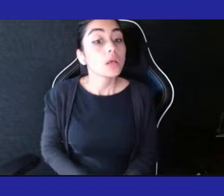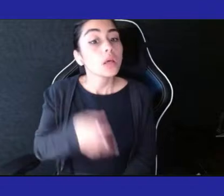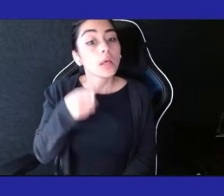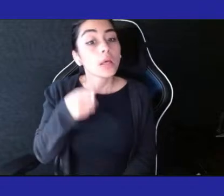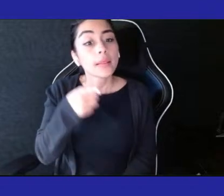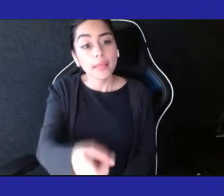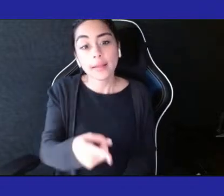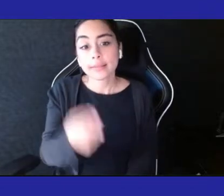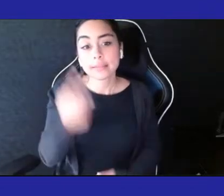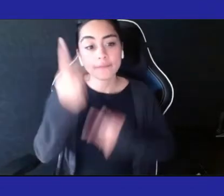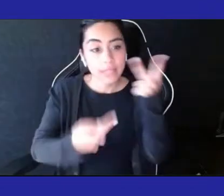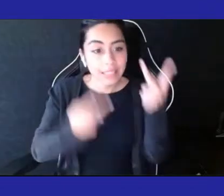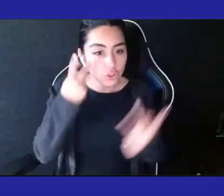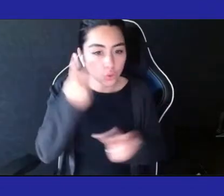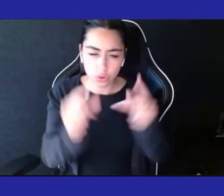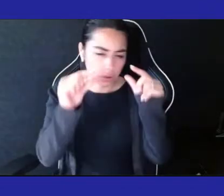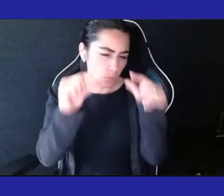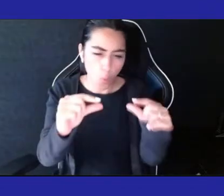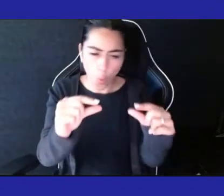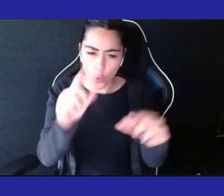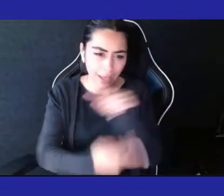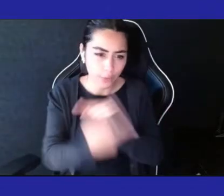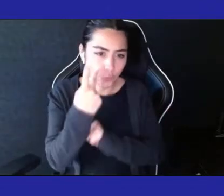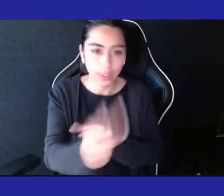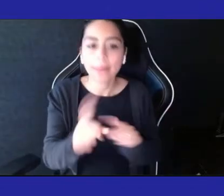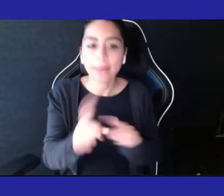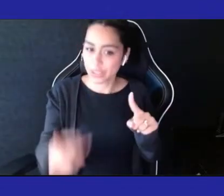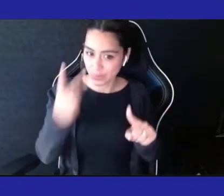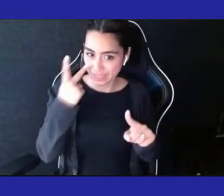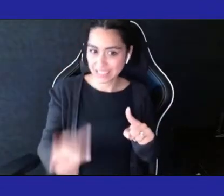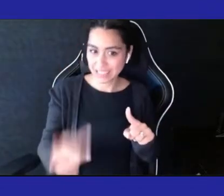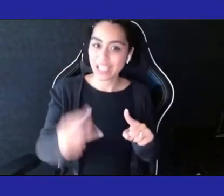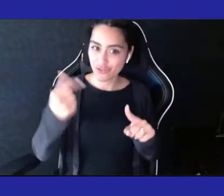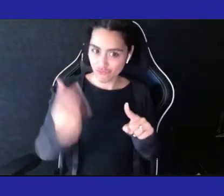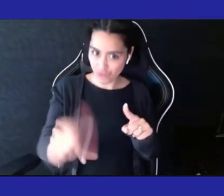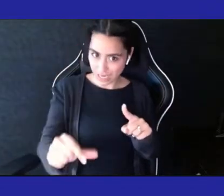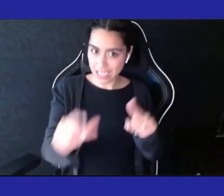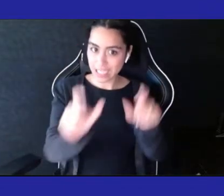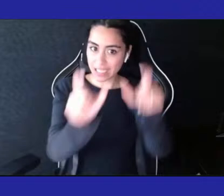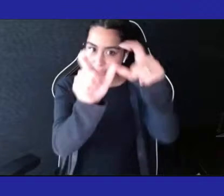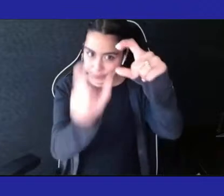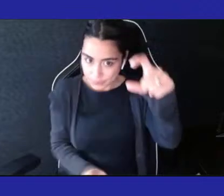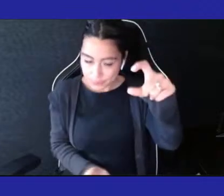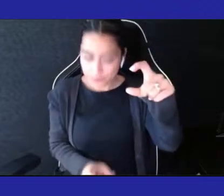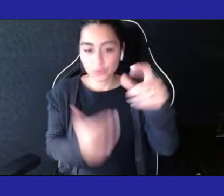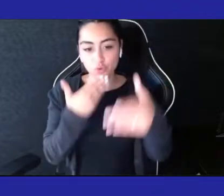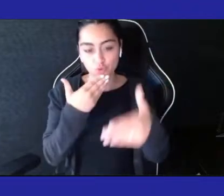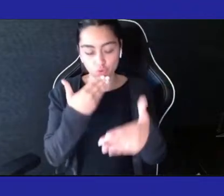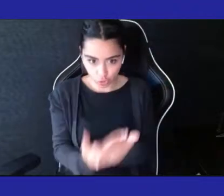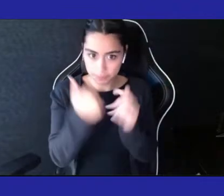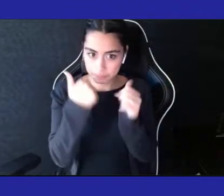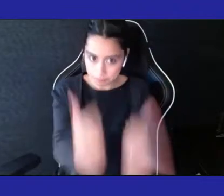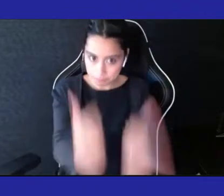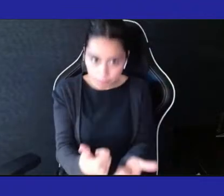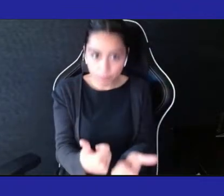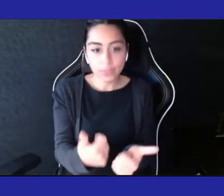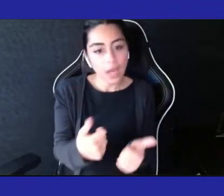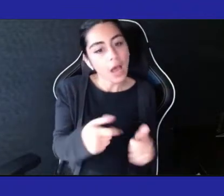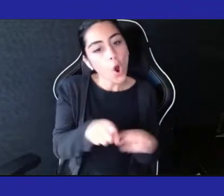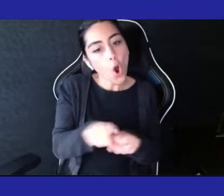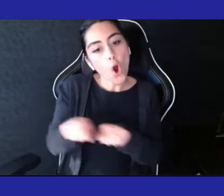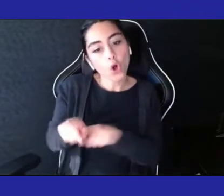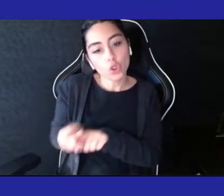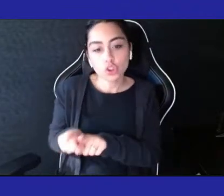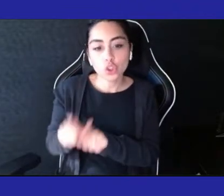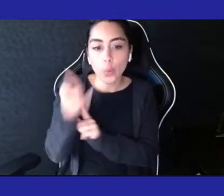small to read here, but you can see a lot of green, which is good. But we also like red and yellow because that means that we're